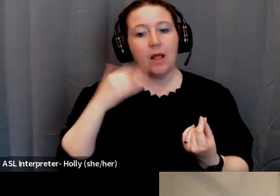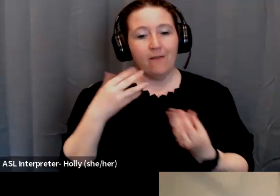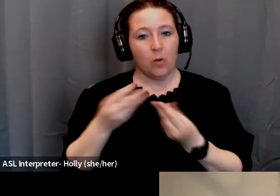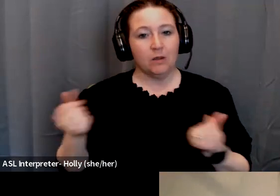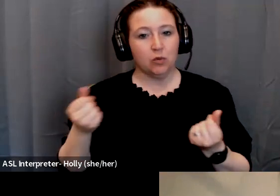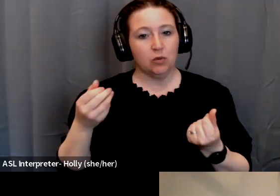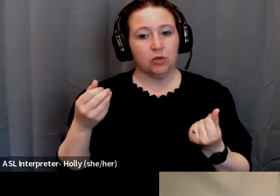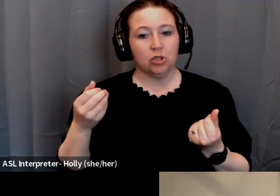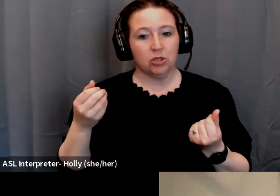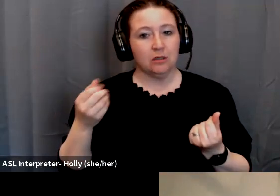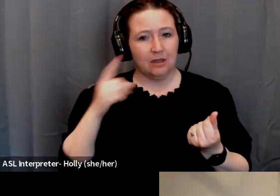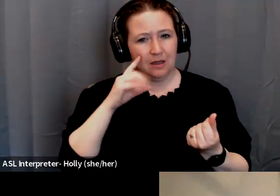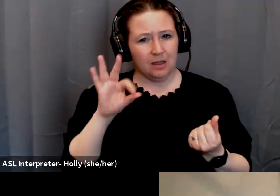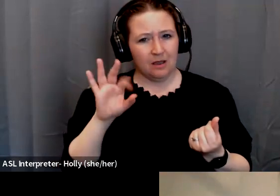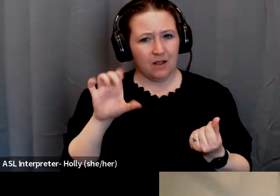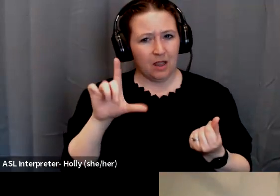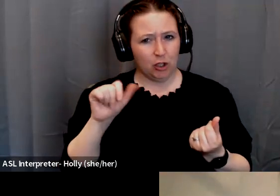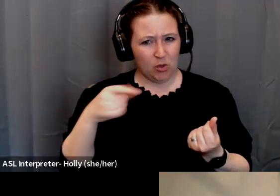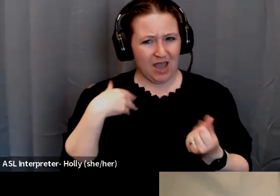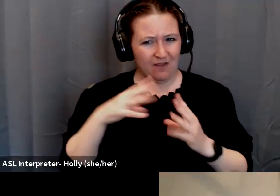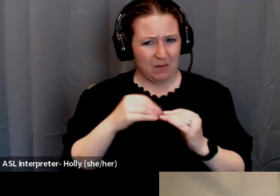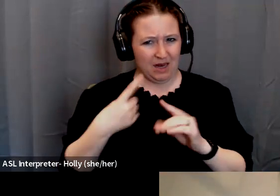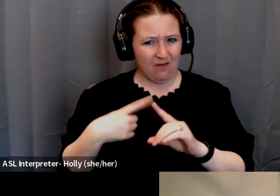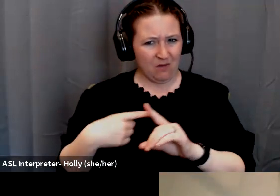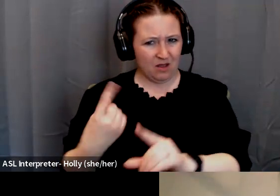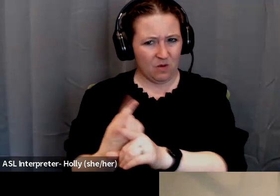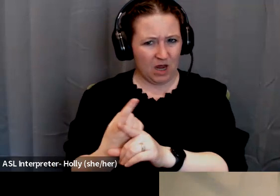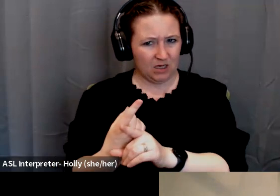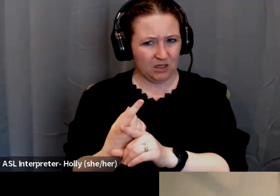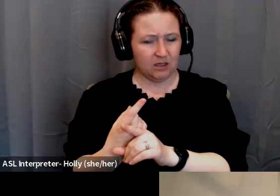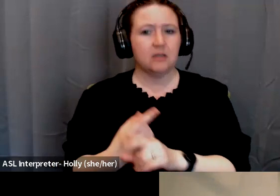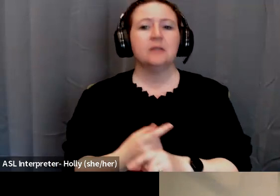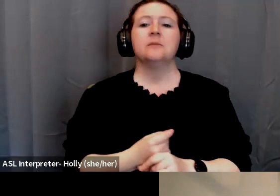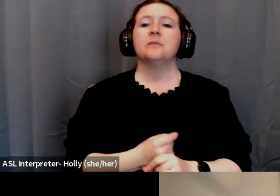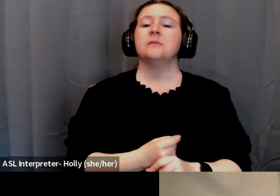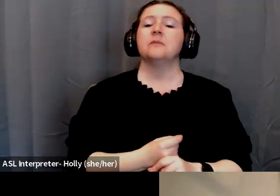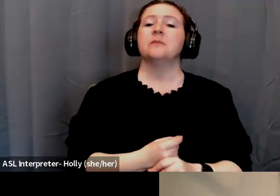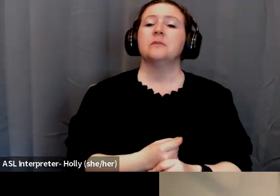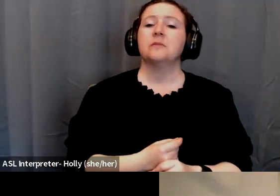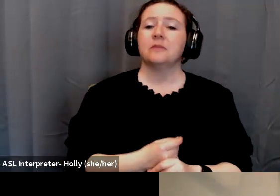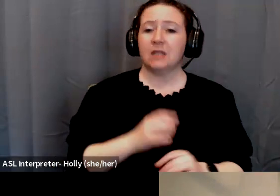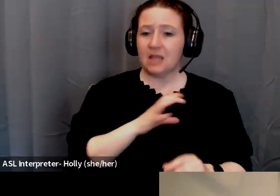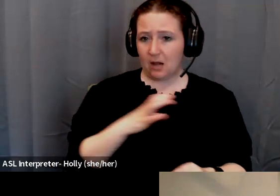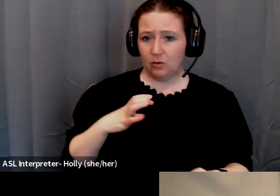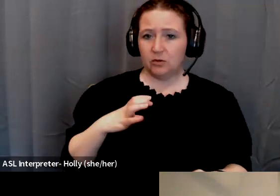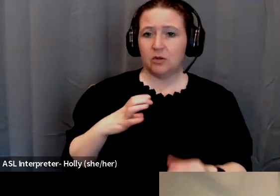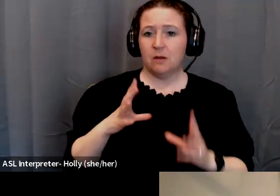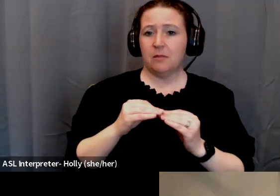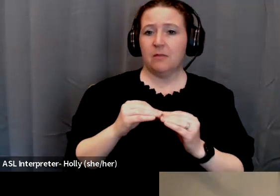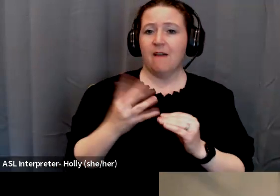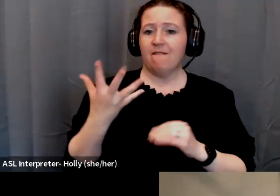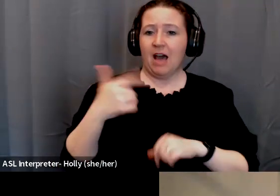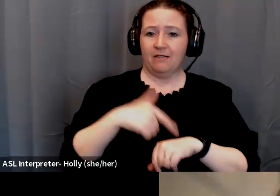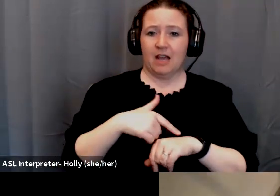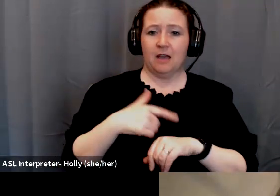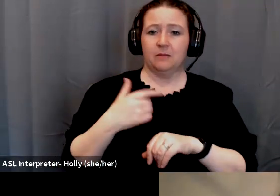and I think, Felicia, do you guys meet monthly or something, I assume? We, council meets 5 times a year,